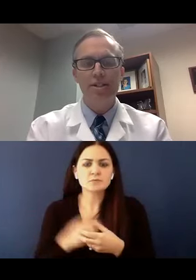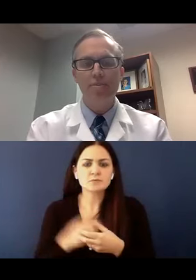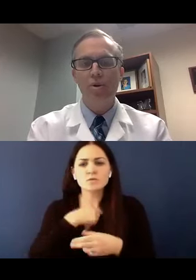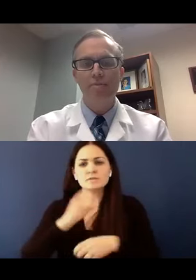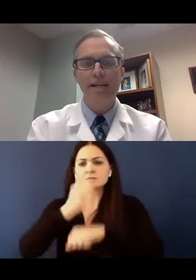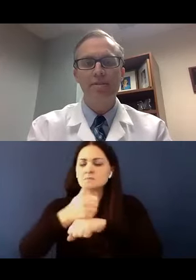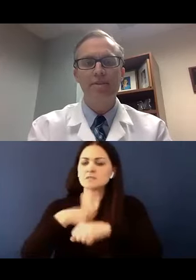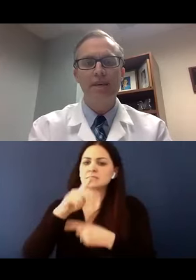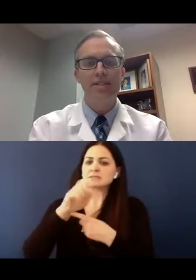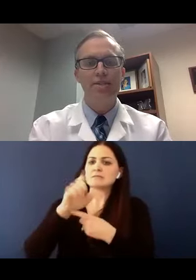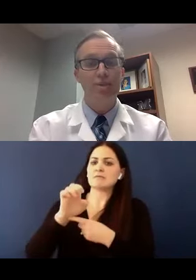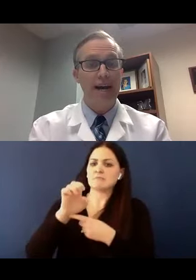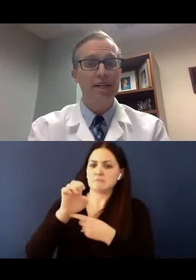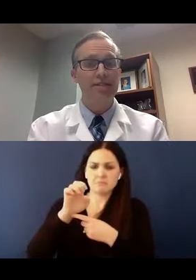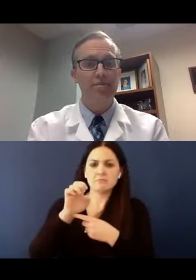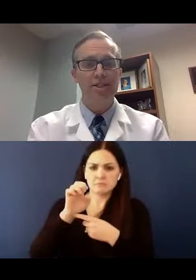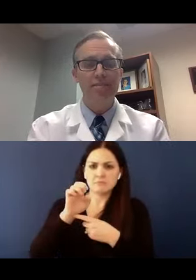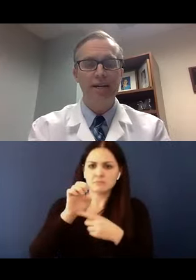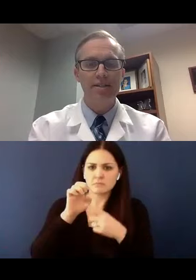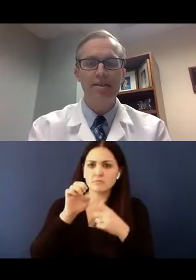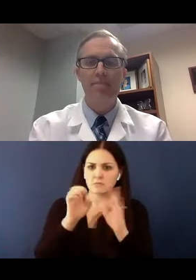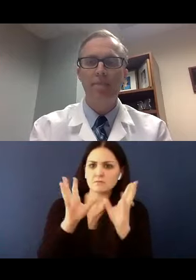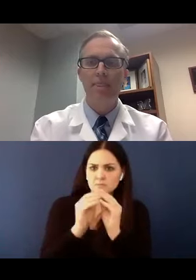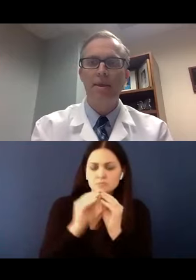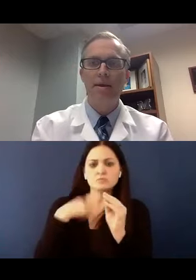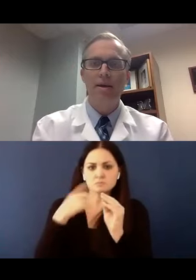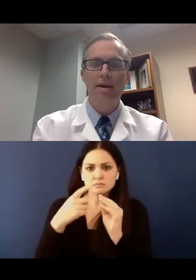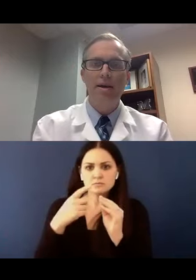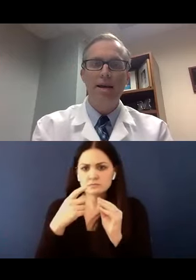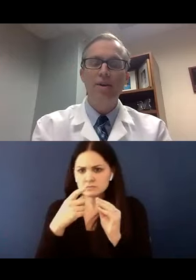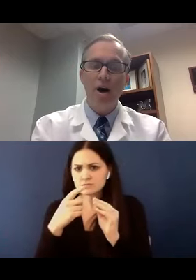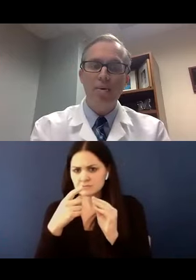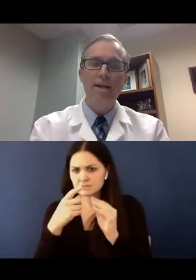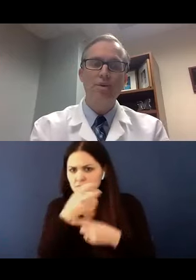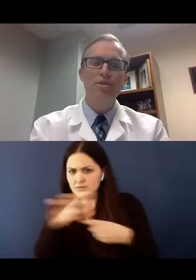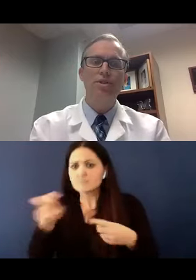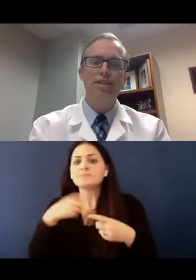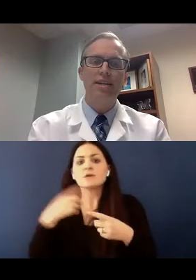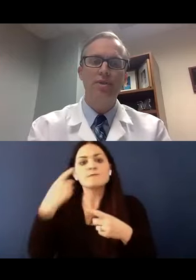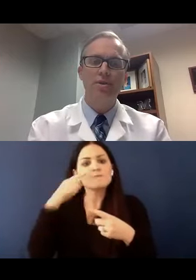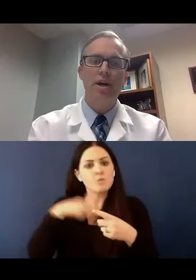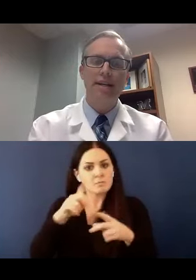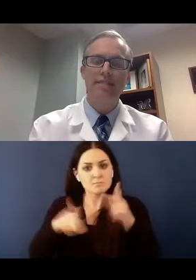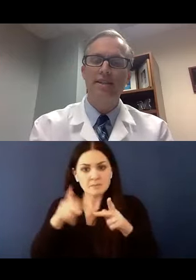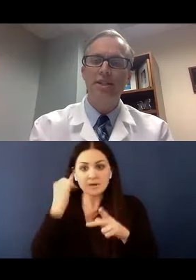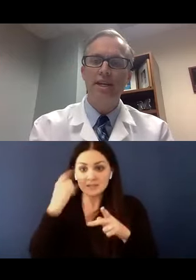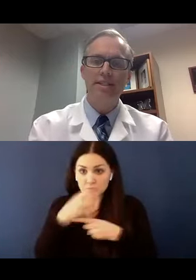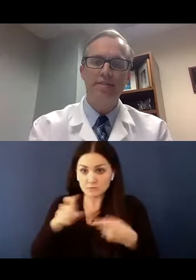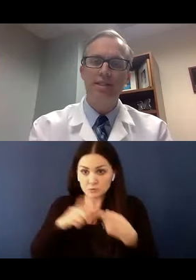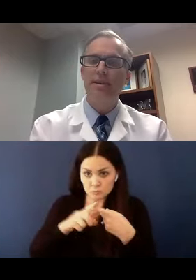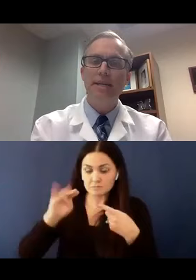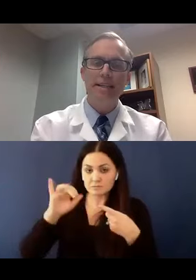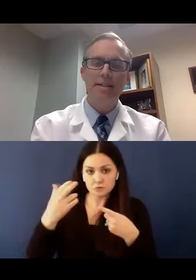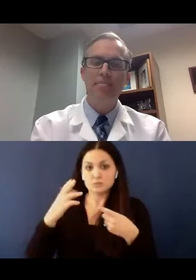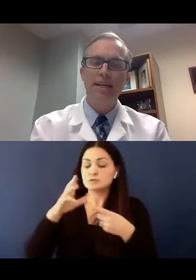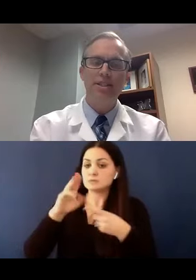to support the management of patients who are not transferred to Michigan Medicine. And we've already reduced our scheduled OR activity in